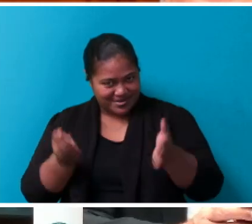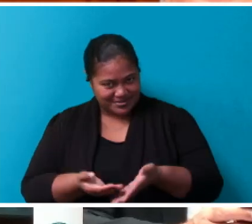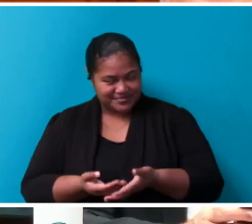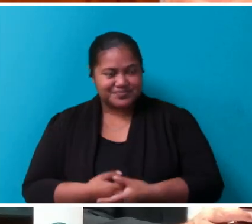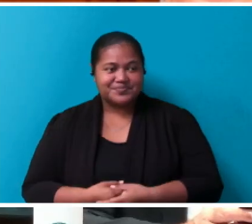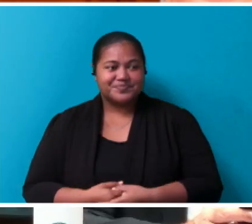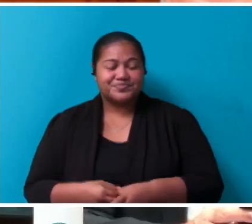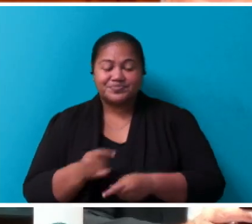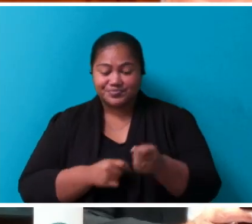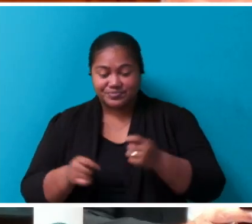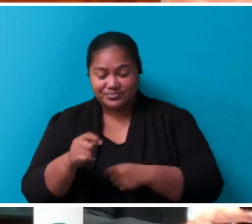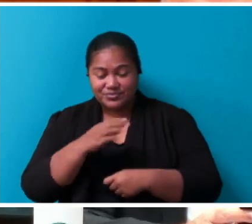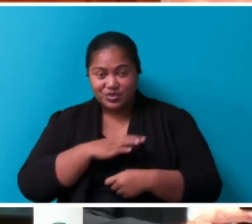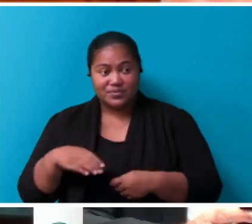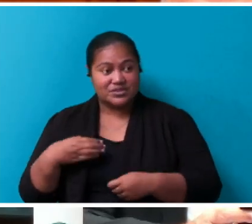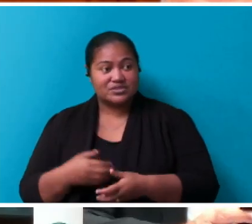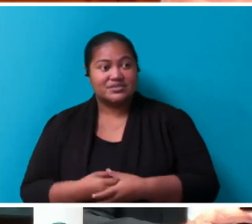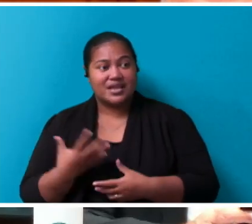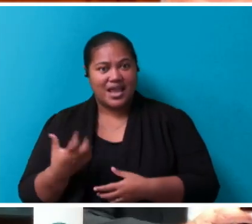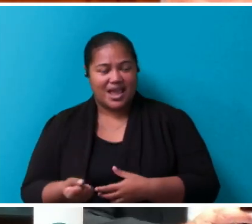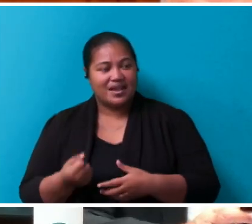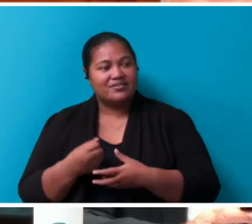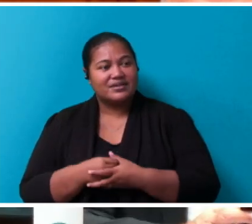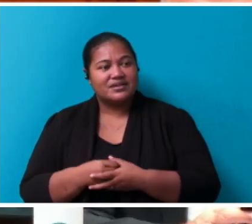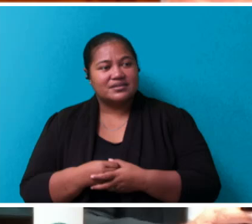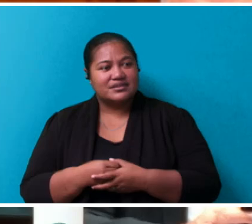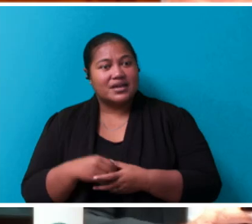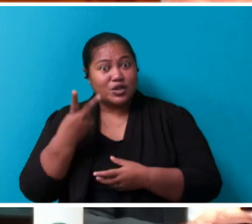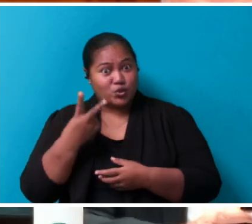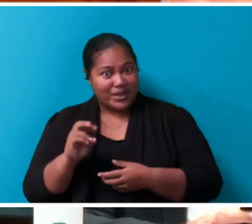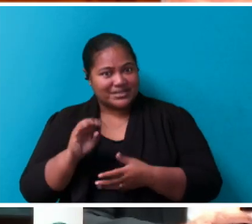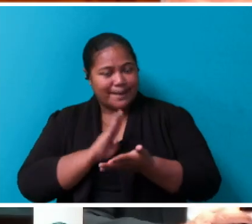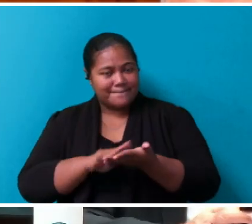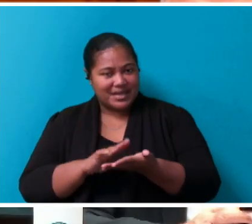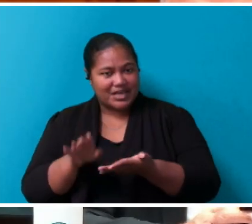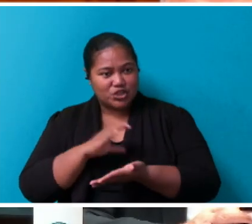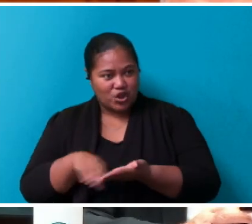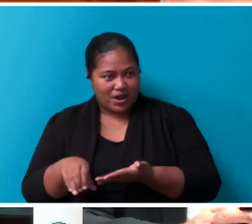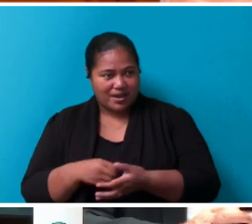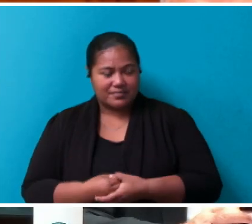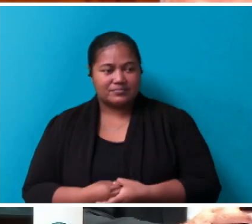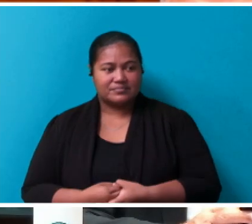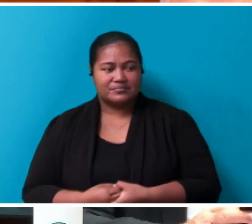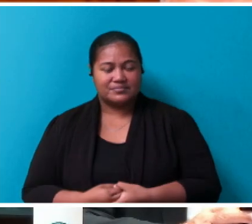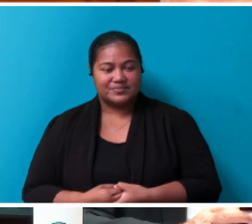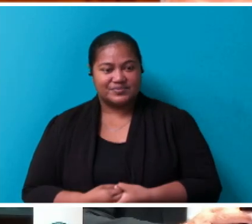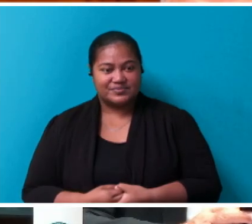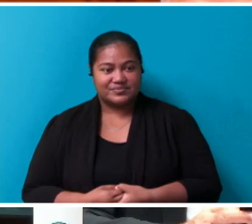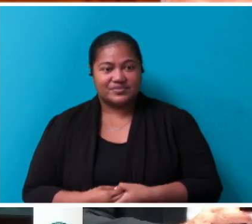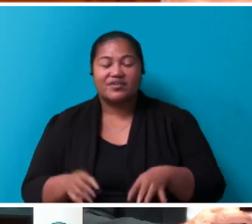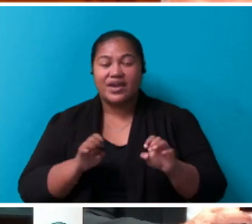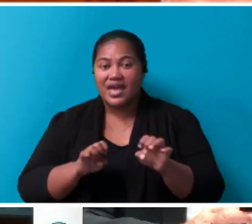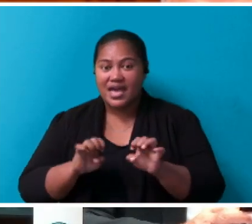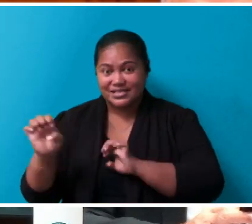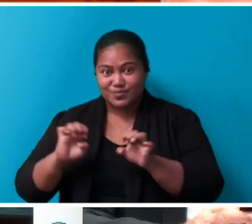The Trade Commission has facilitated over $20 million worth of exports of